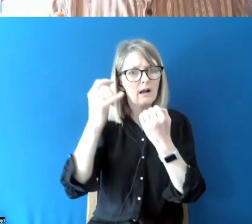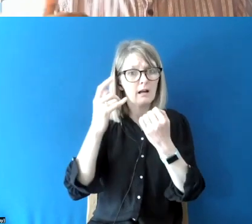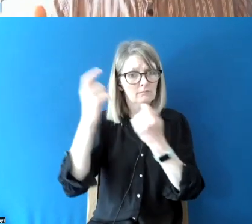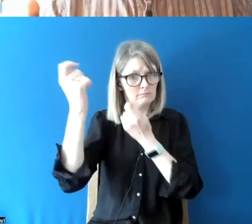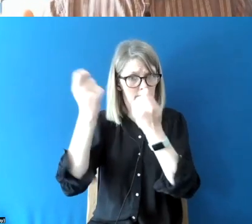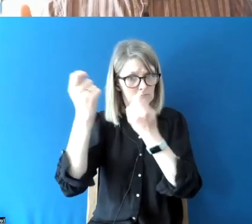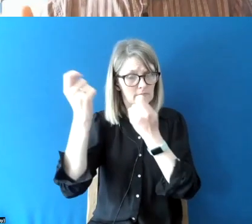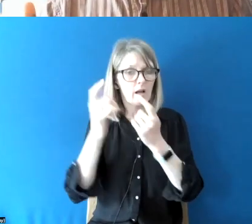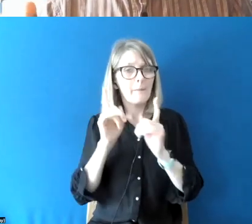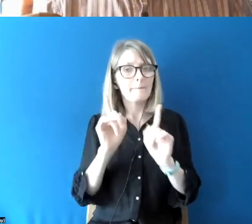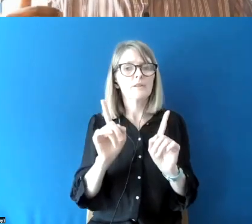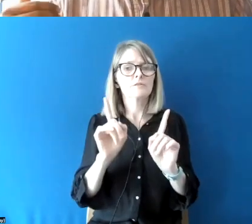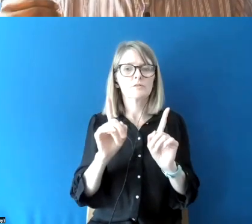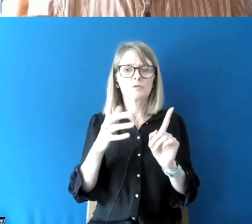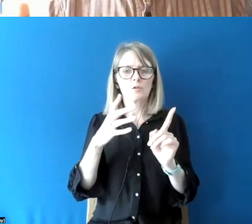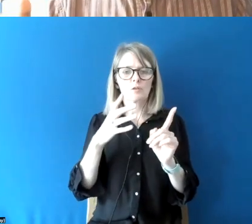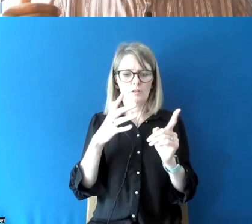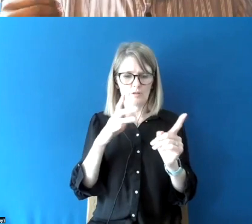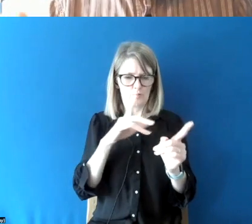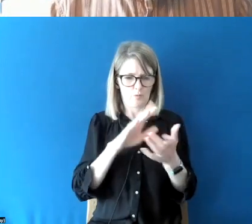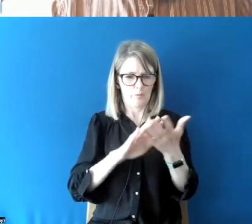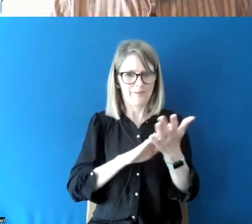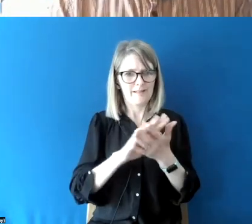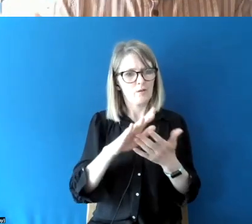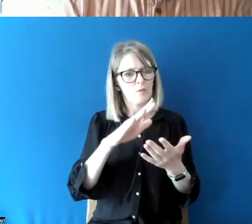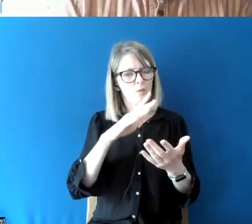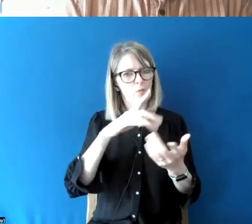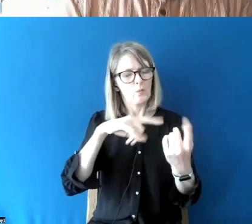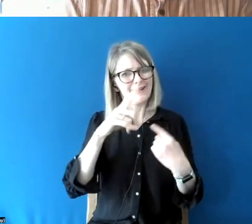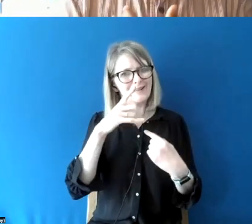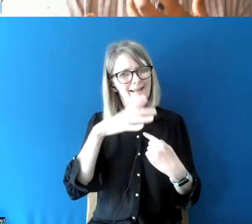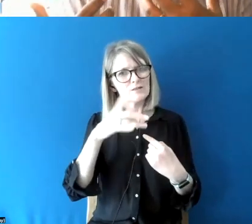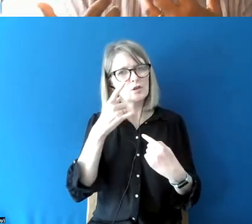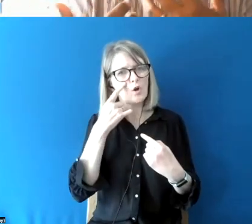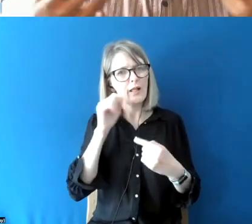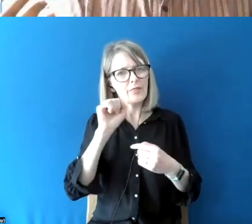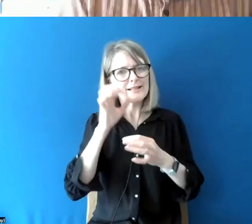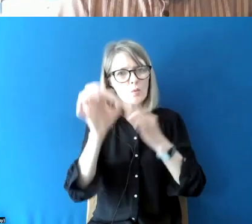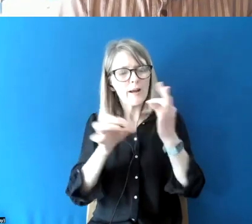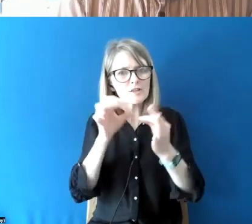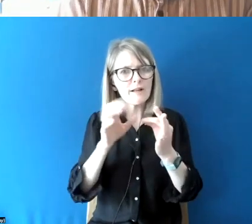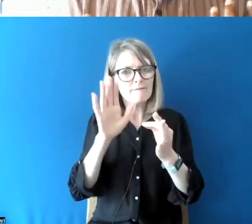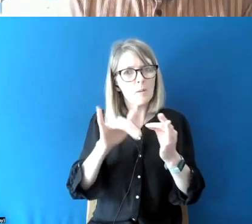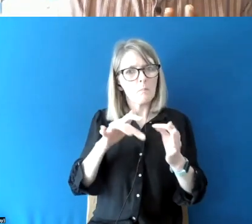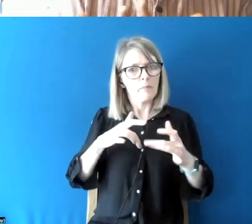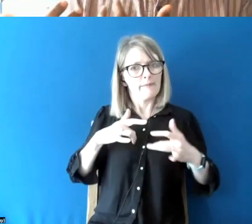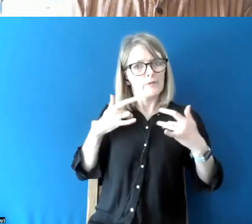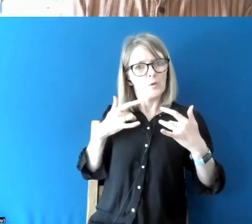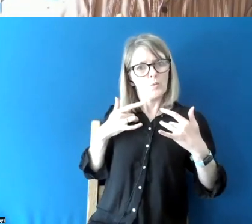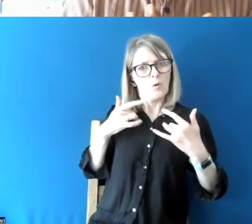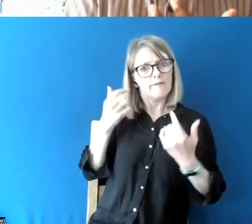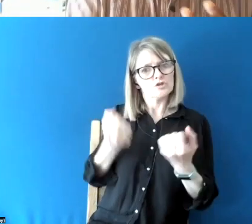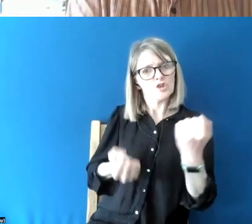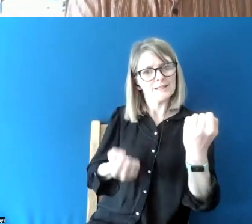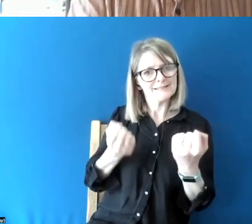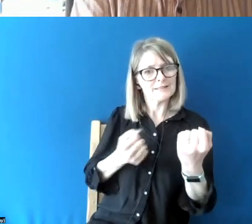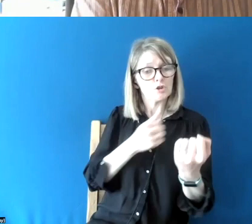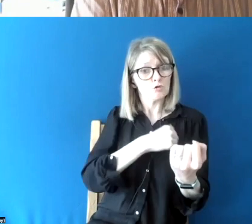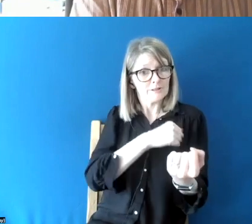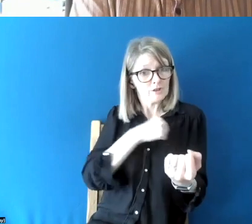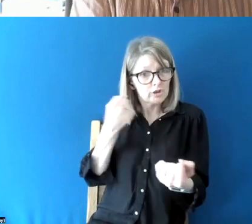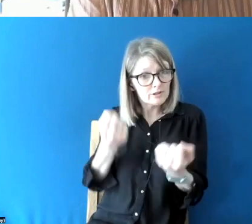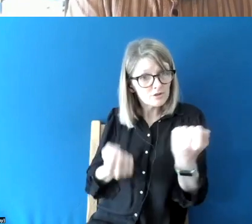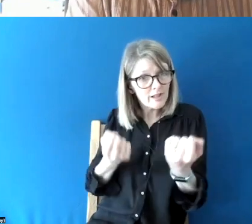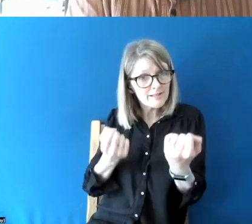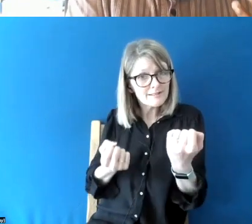approach these questions from the area of justice, because justice, as Christians, justice as it